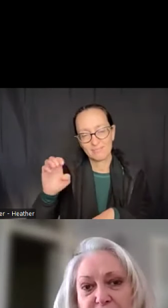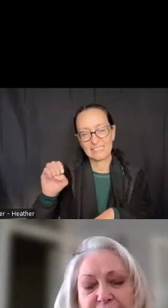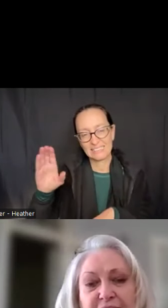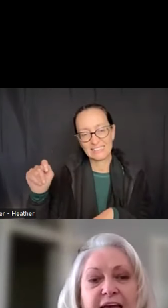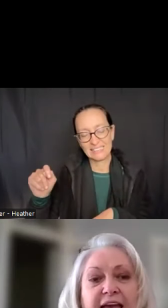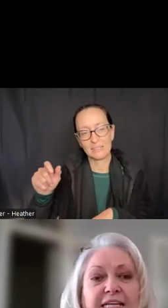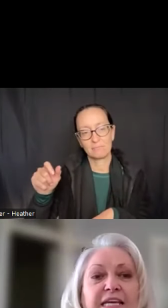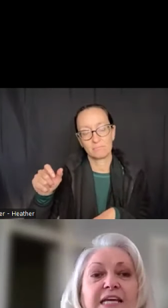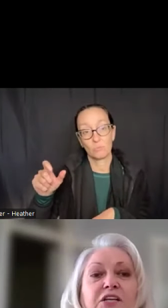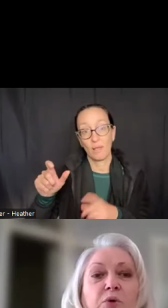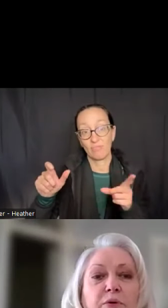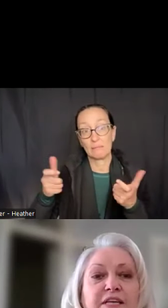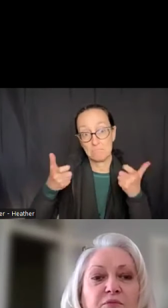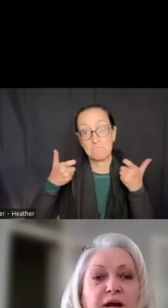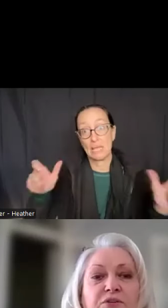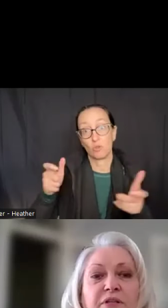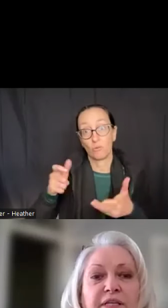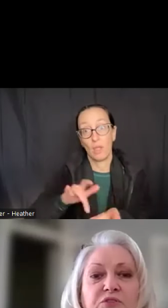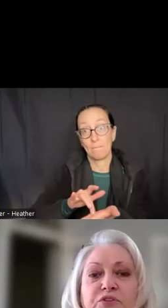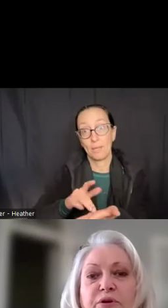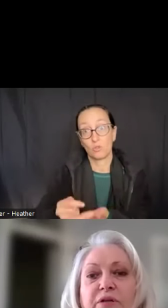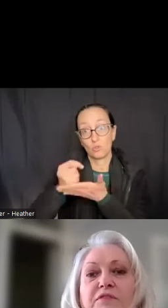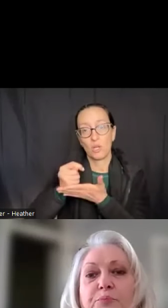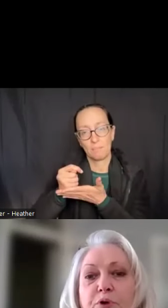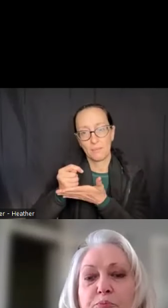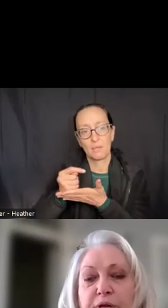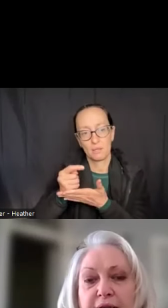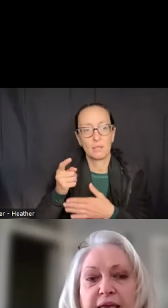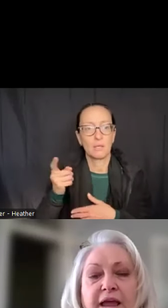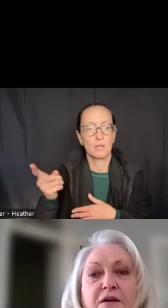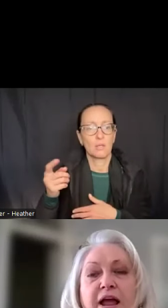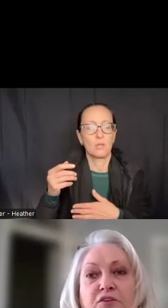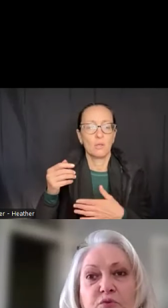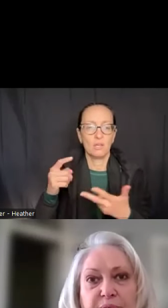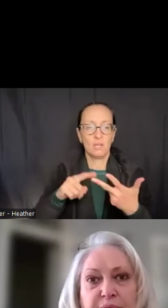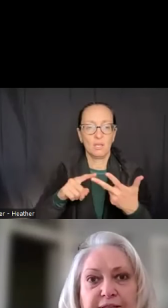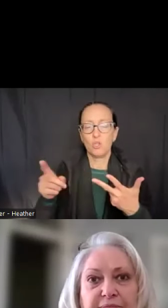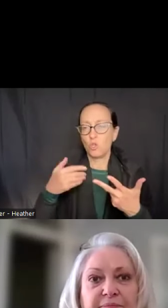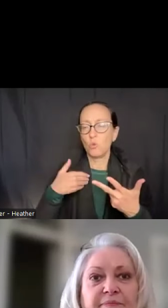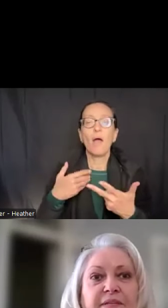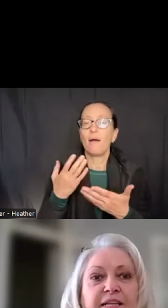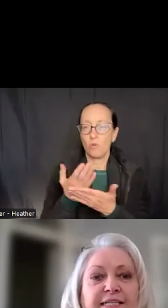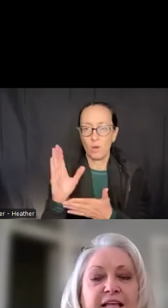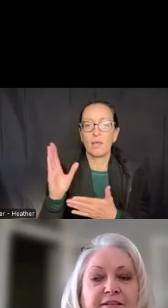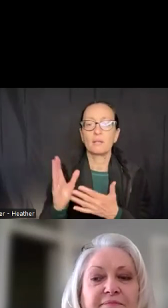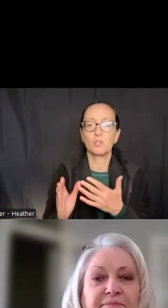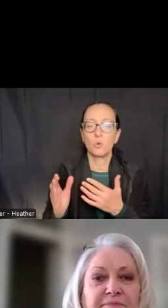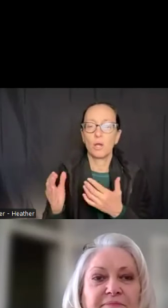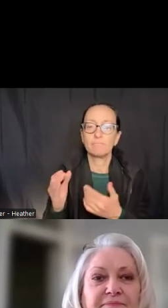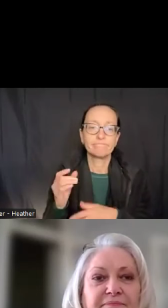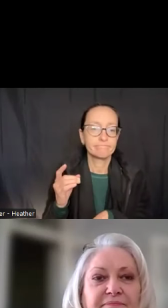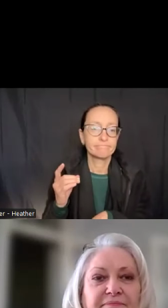medical treatments. And again, you always have the right to the least restrictive, appropriate care and treatment. Next